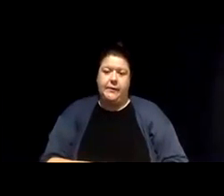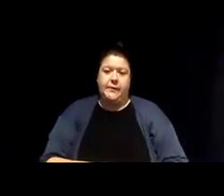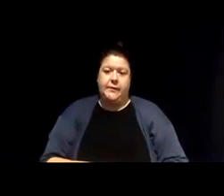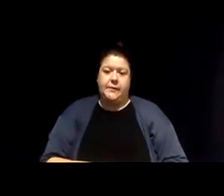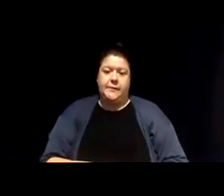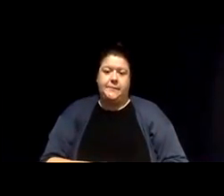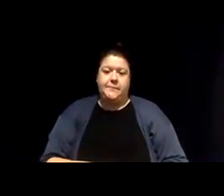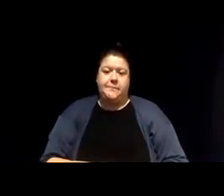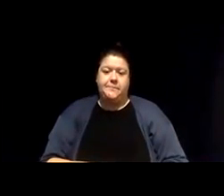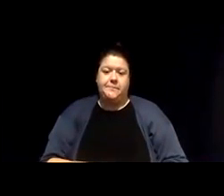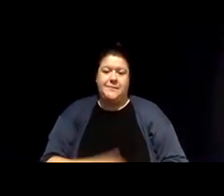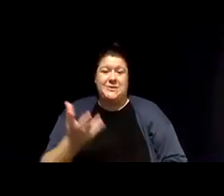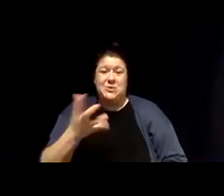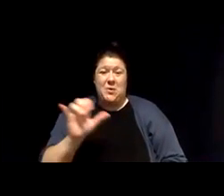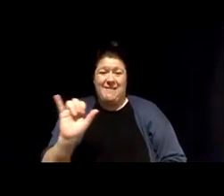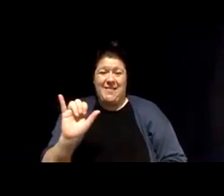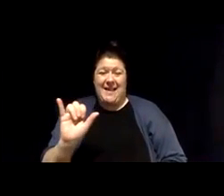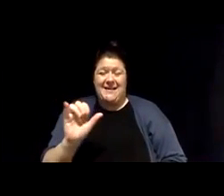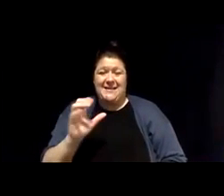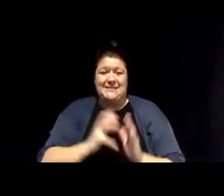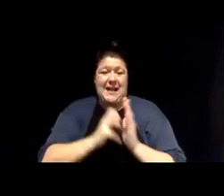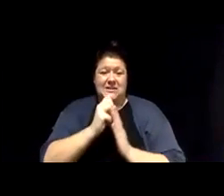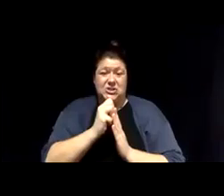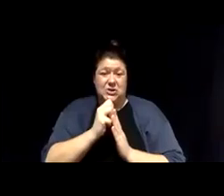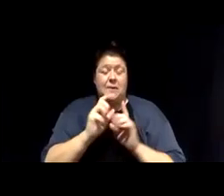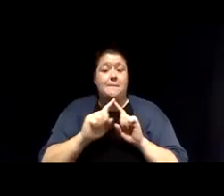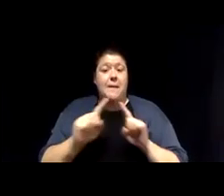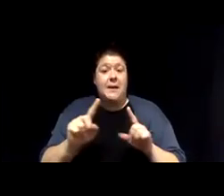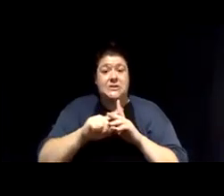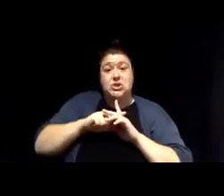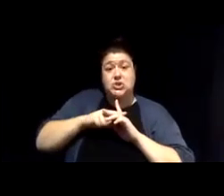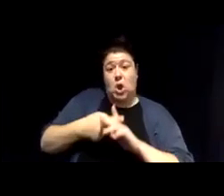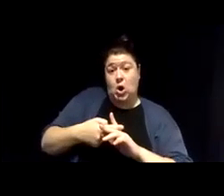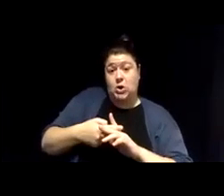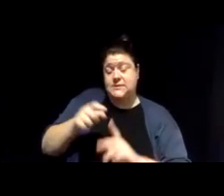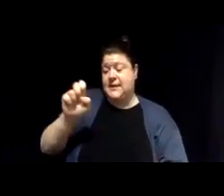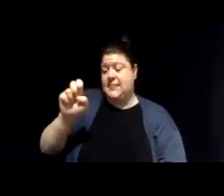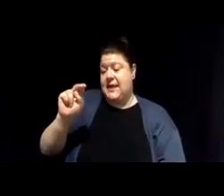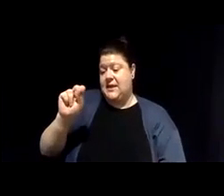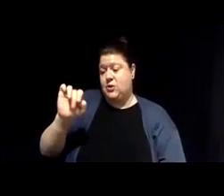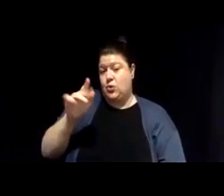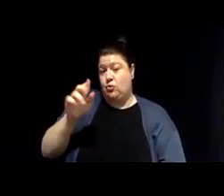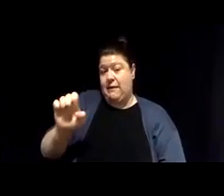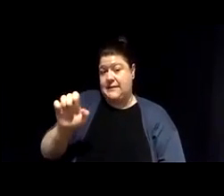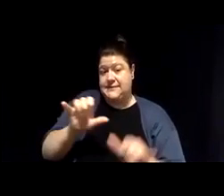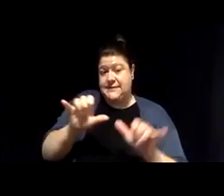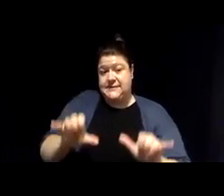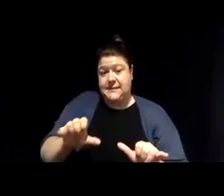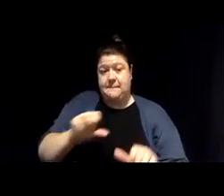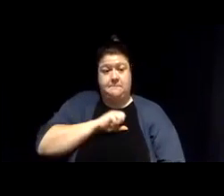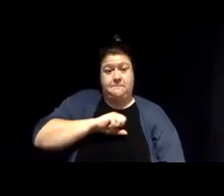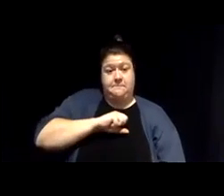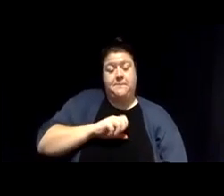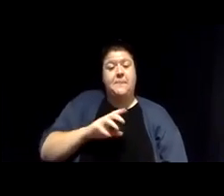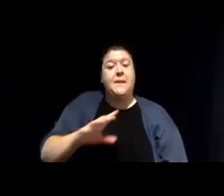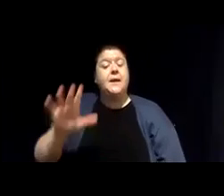But it's sort of like cancer, but it originates in the endocrine system. What's another